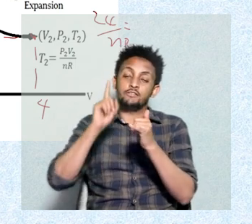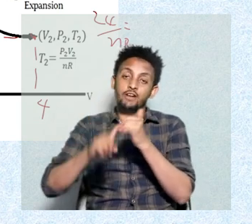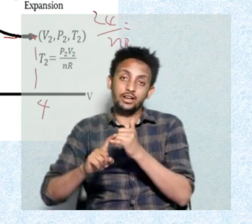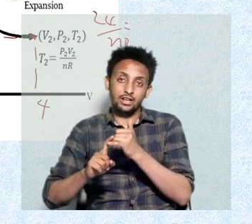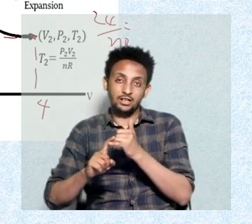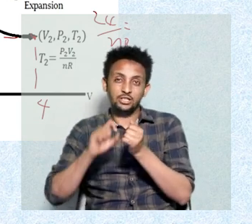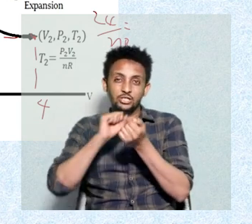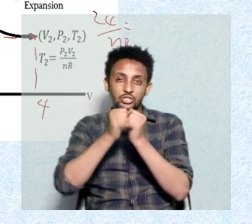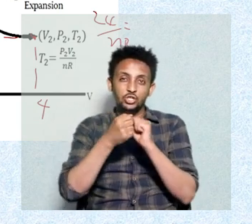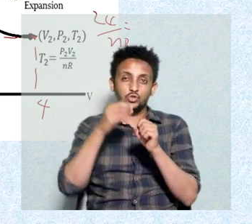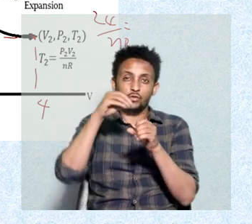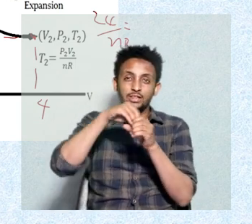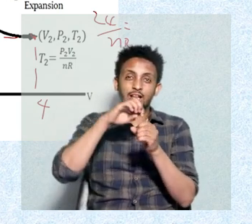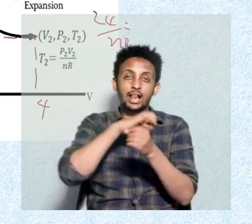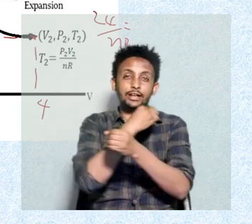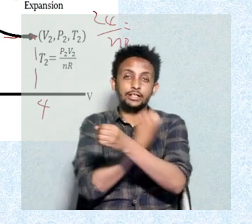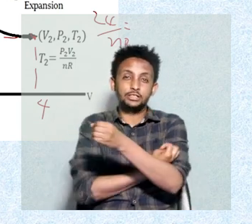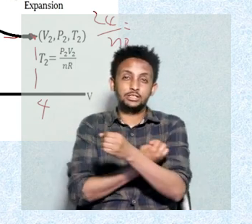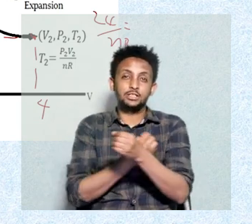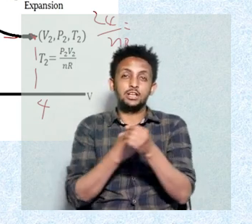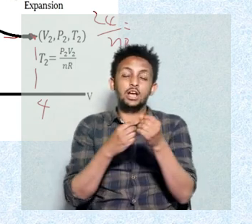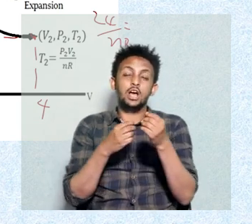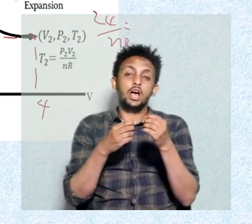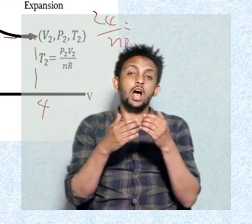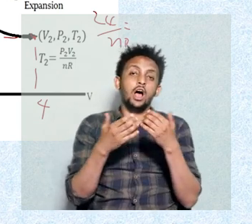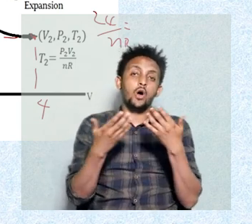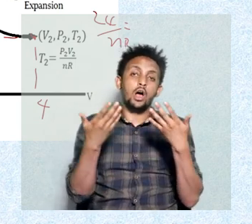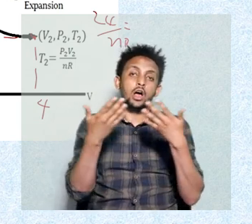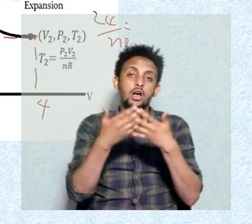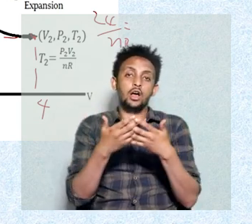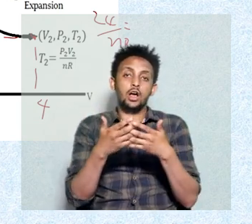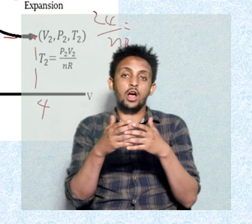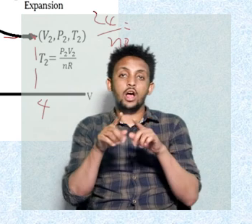final, change of internal energy is associated with that of,